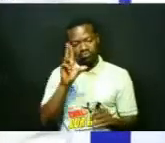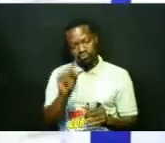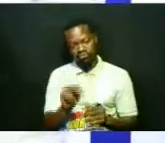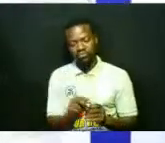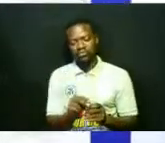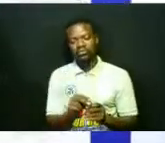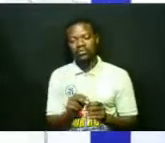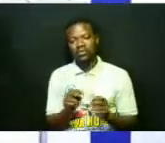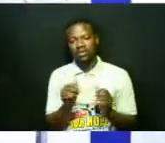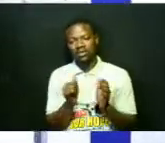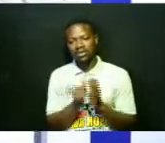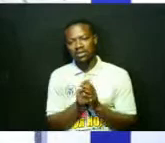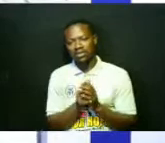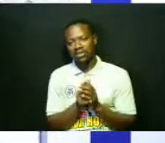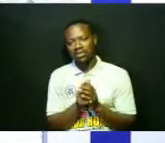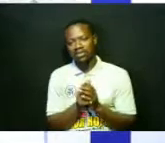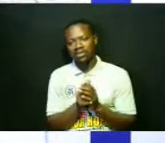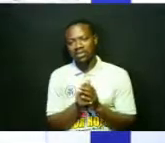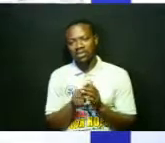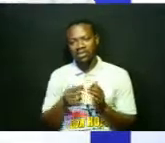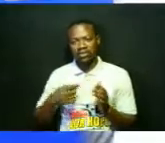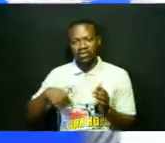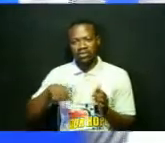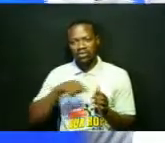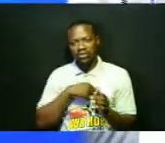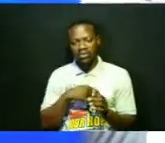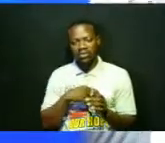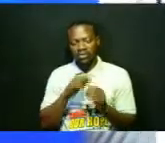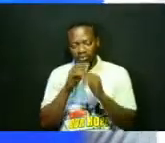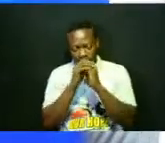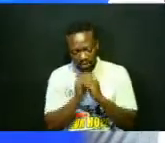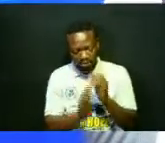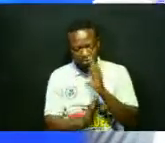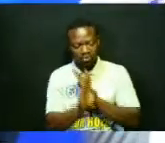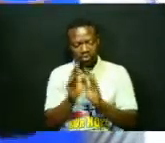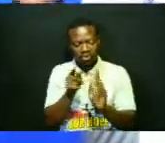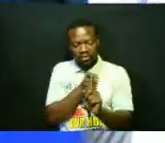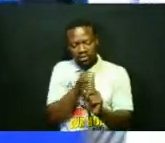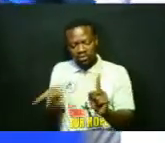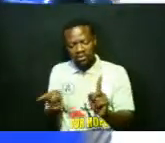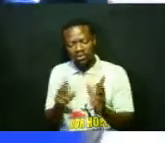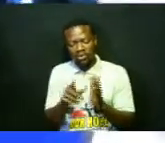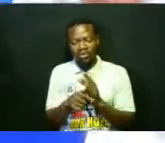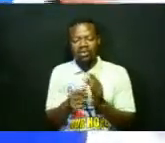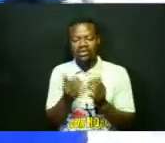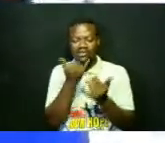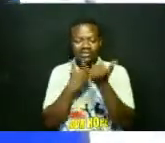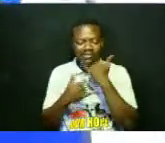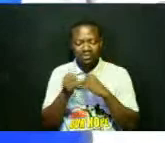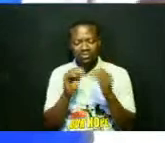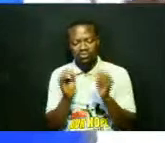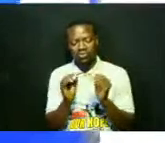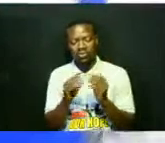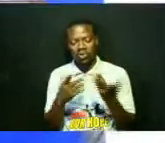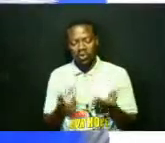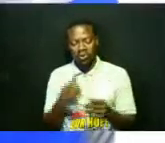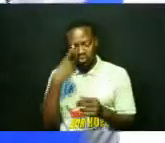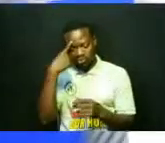and lack of faithfulness in the work of the Lord, that we will not sow the seed of